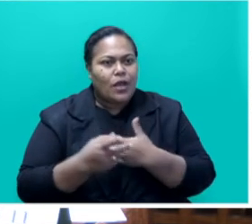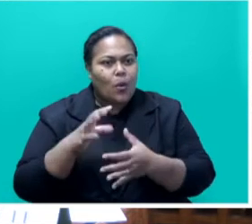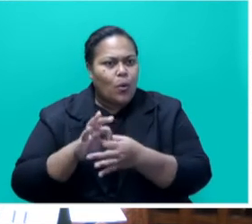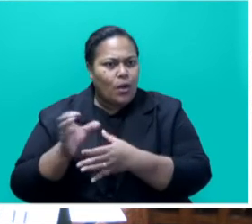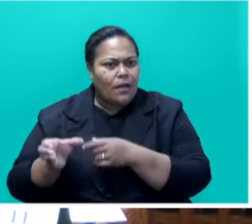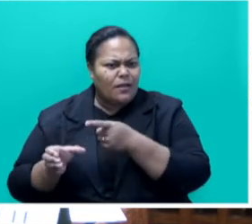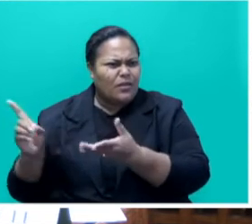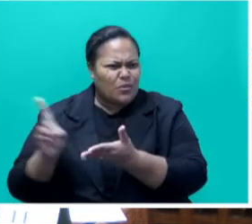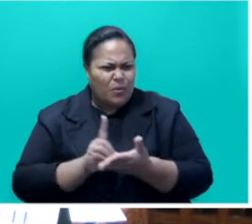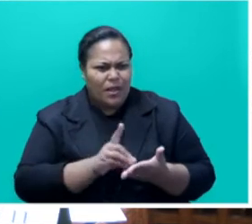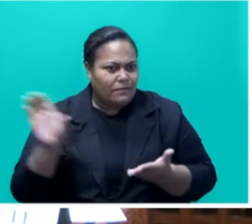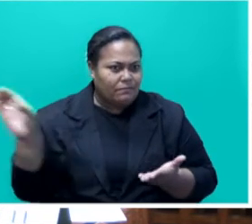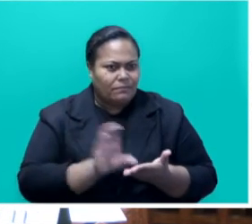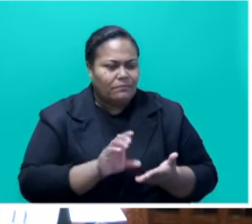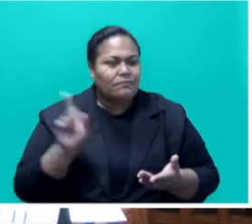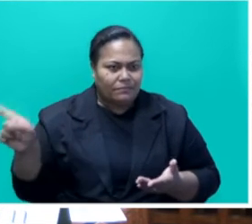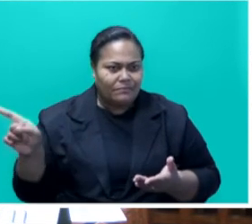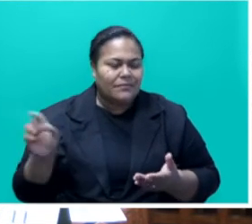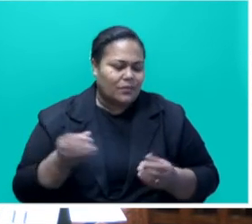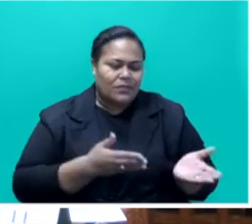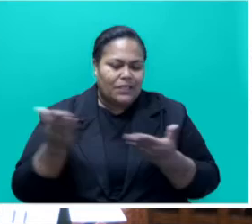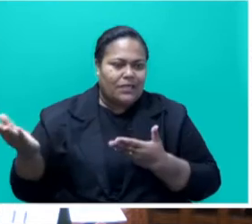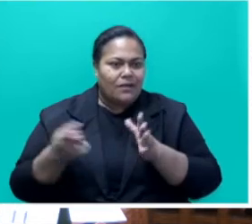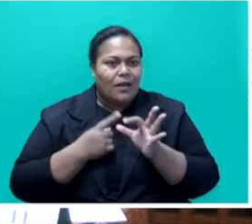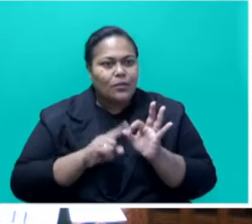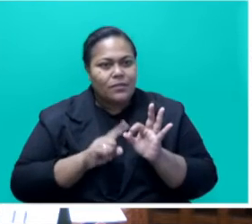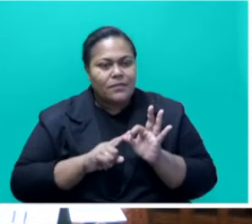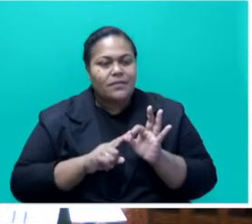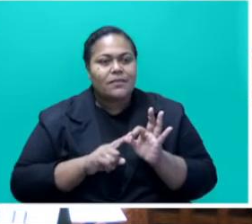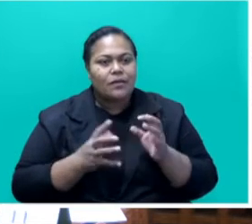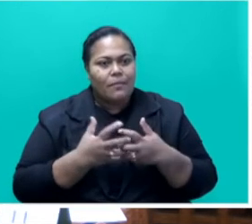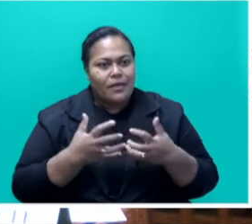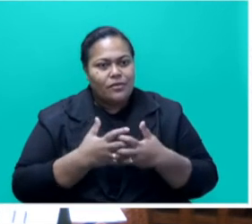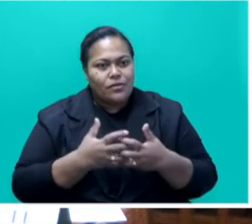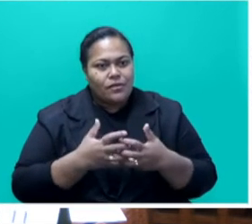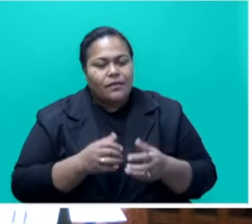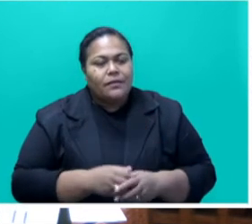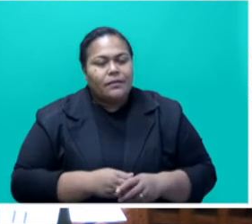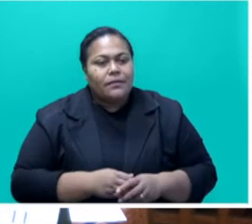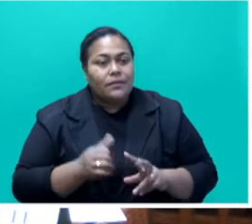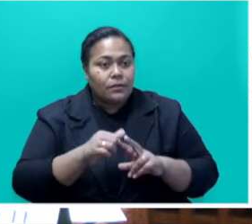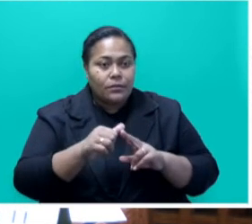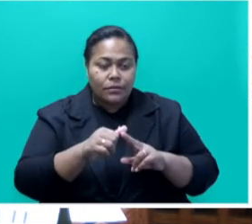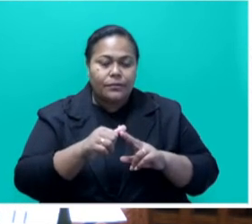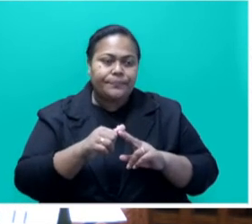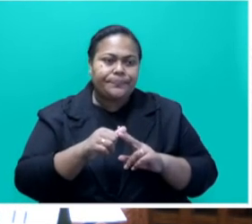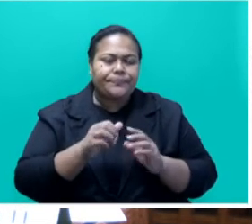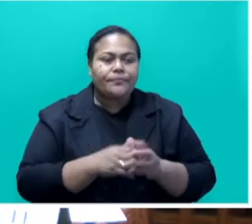owners or funders of the project, and of course it's also remitted